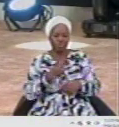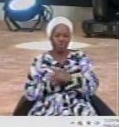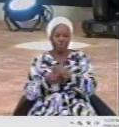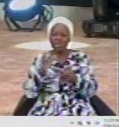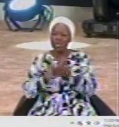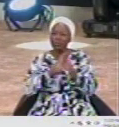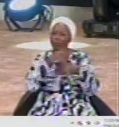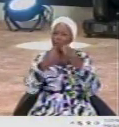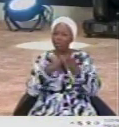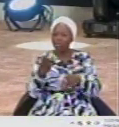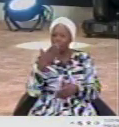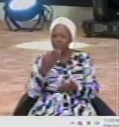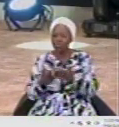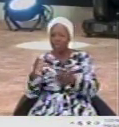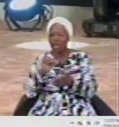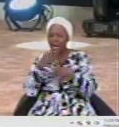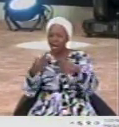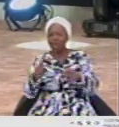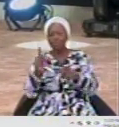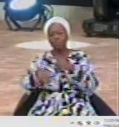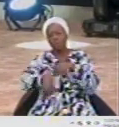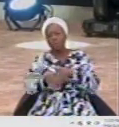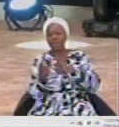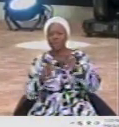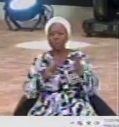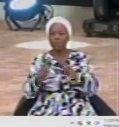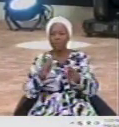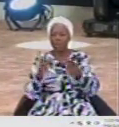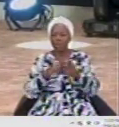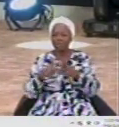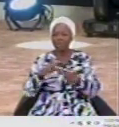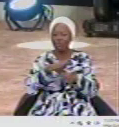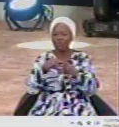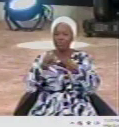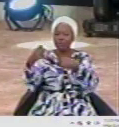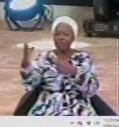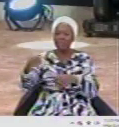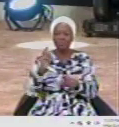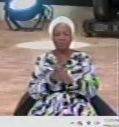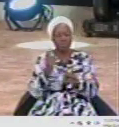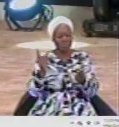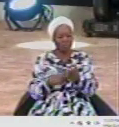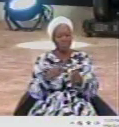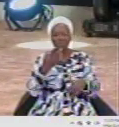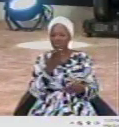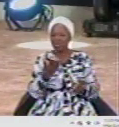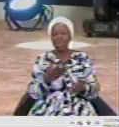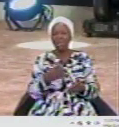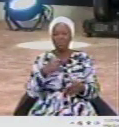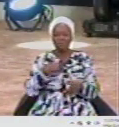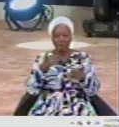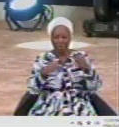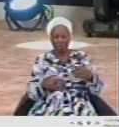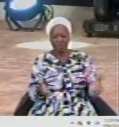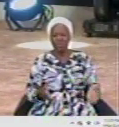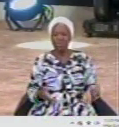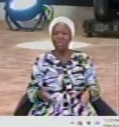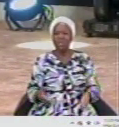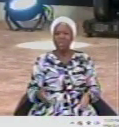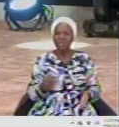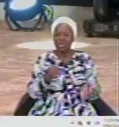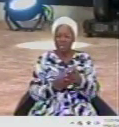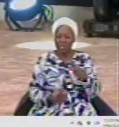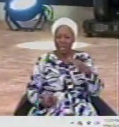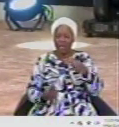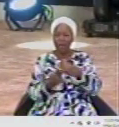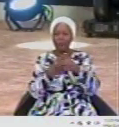good things are happening to other people, and when we go there just once in a while, and over here it appears